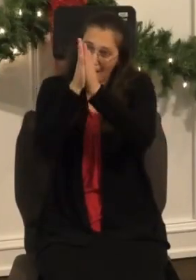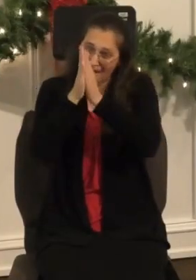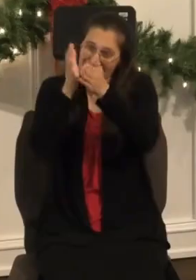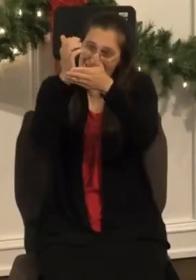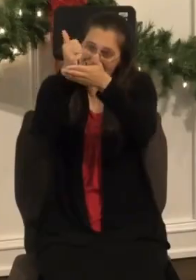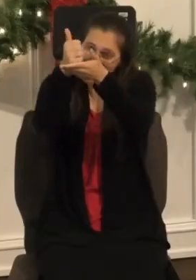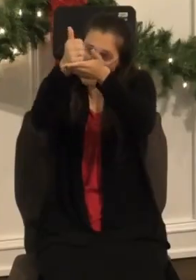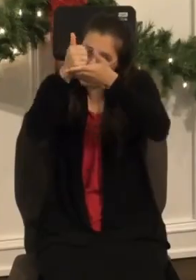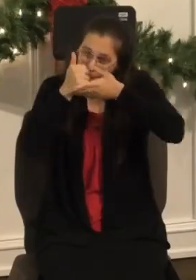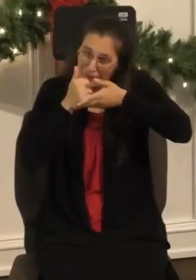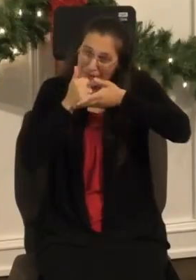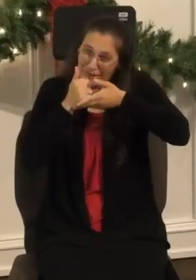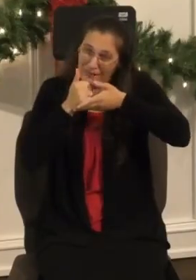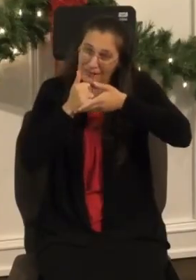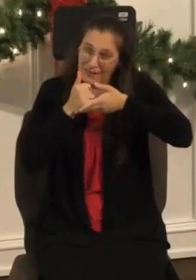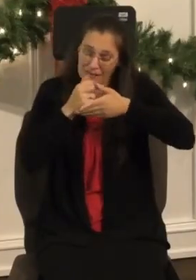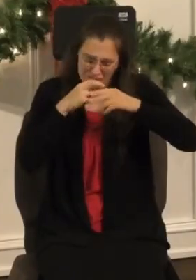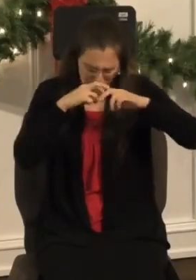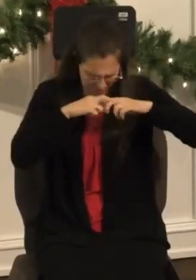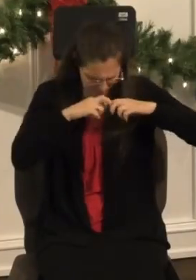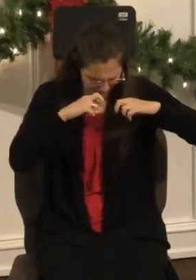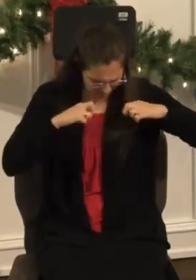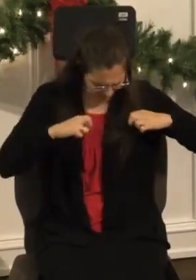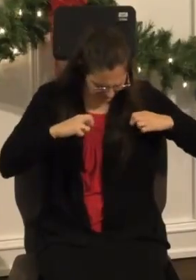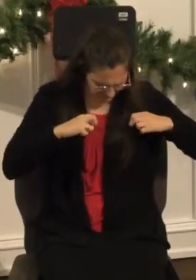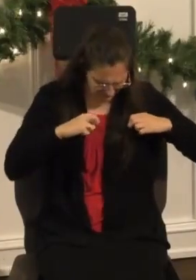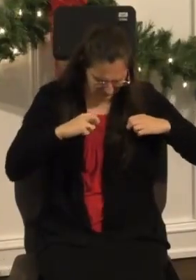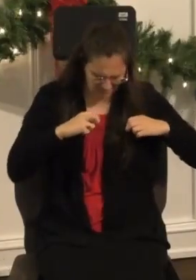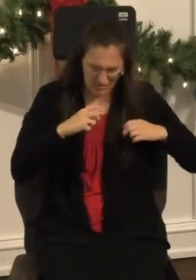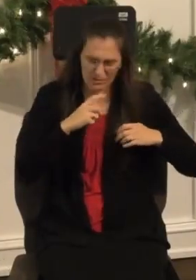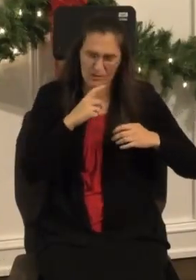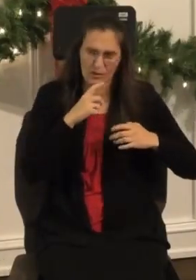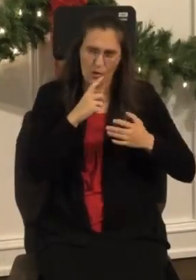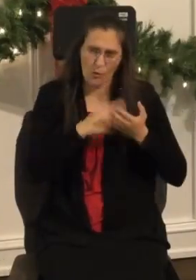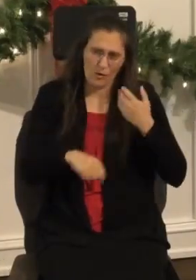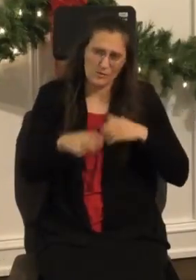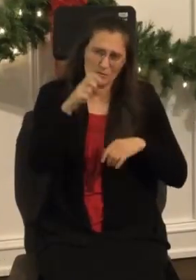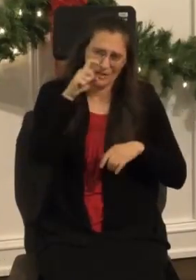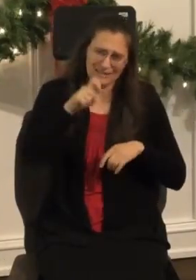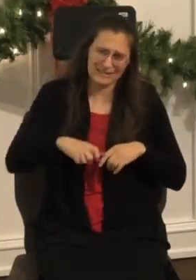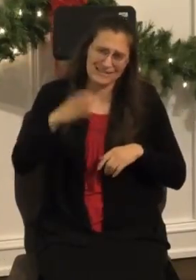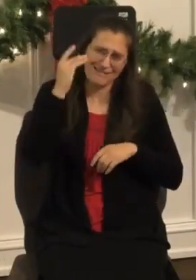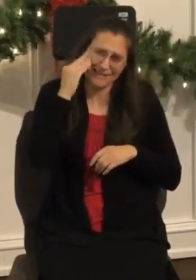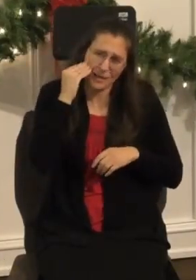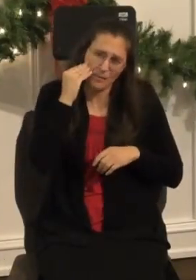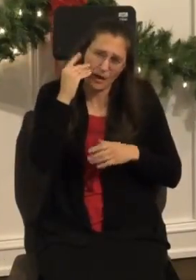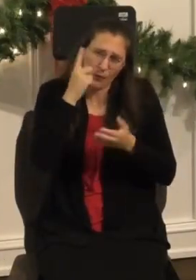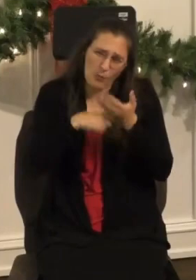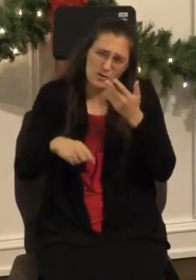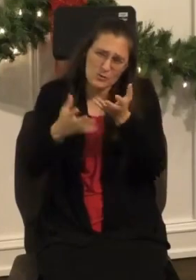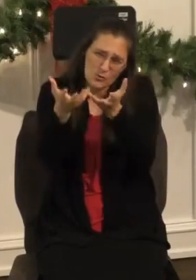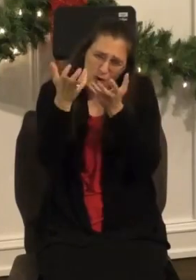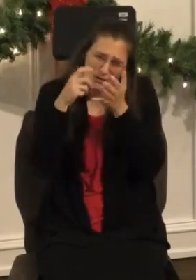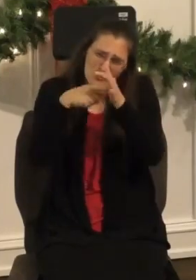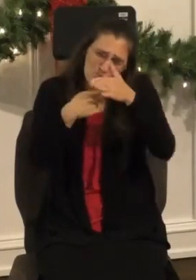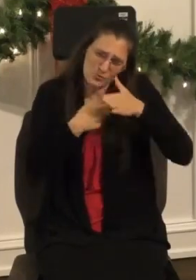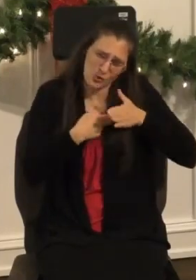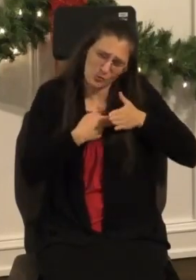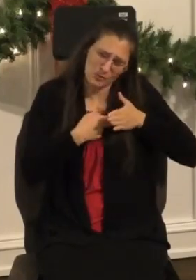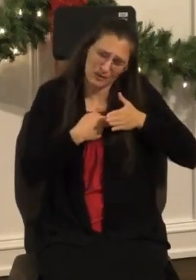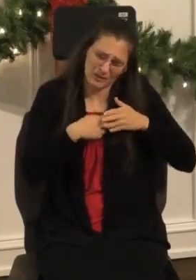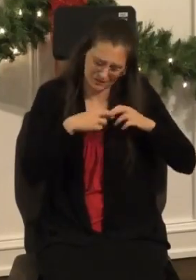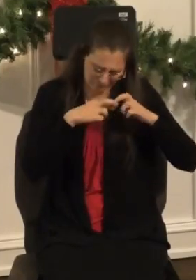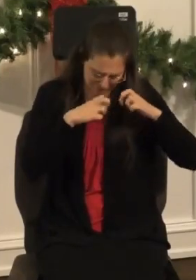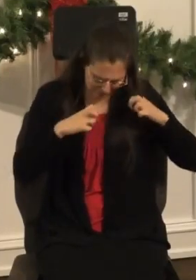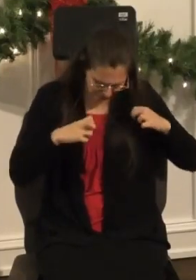me. Is there something inside that I need to think about and you want to show me? And then rather than